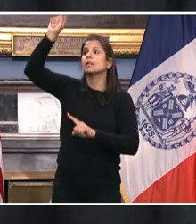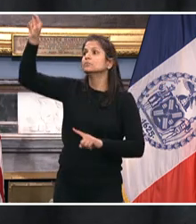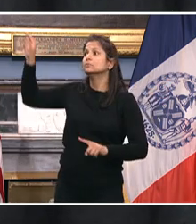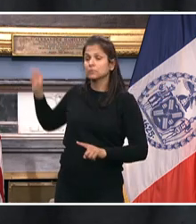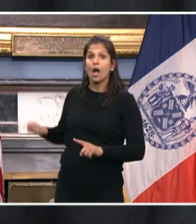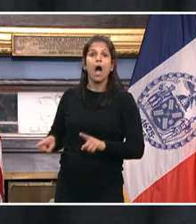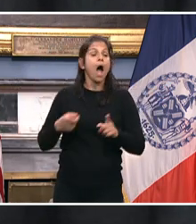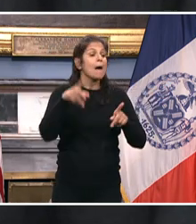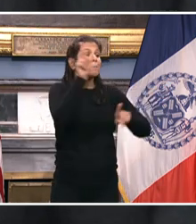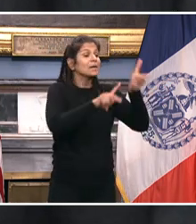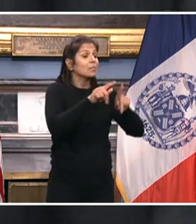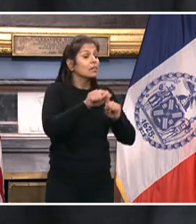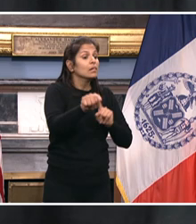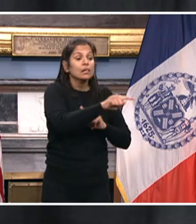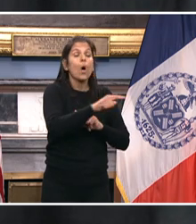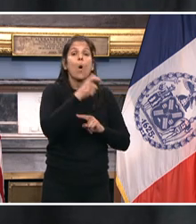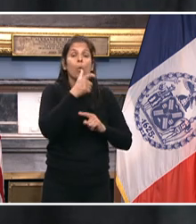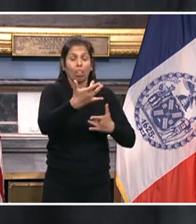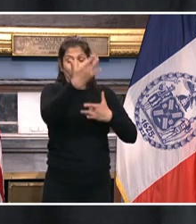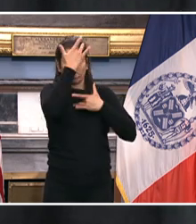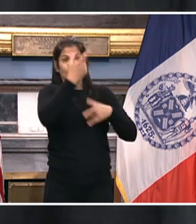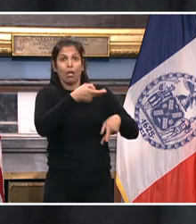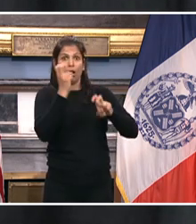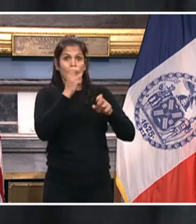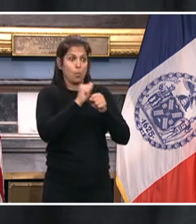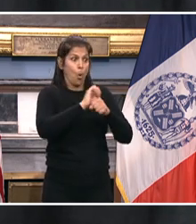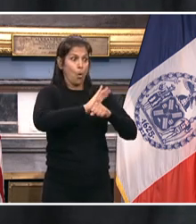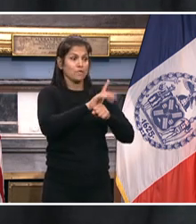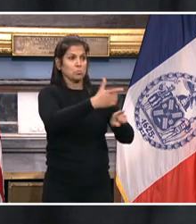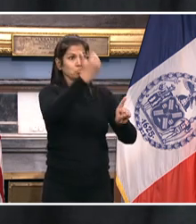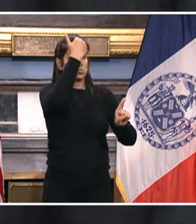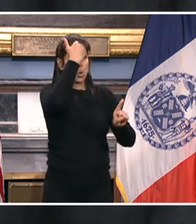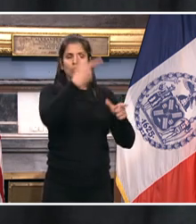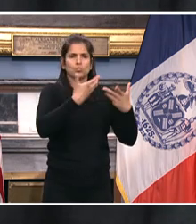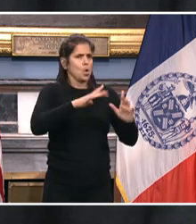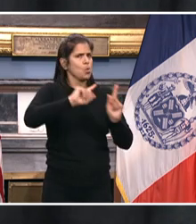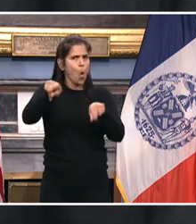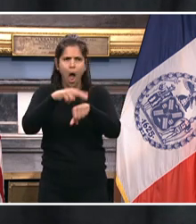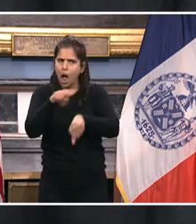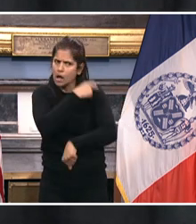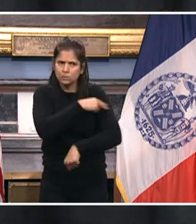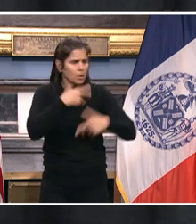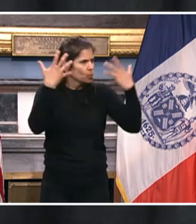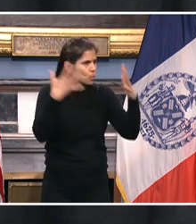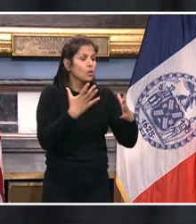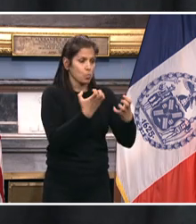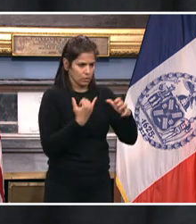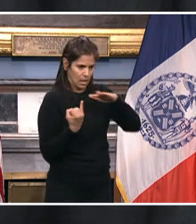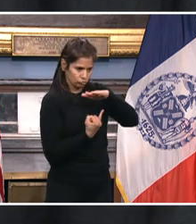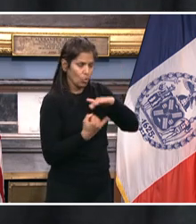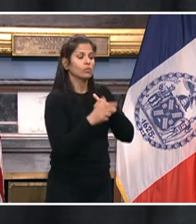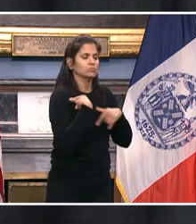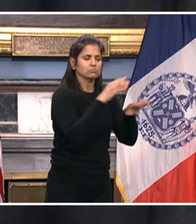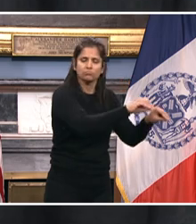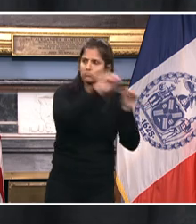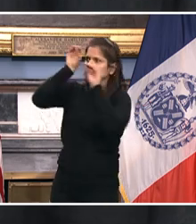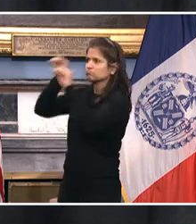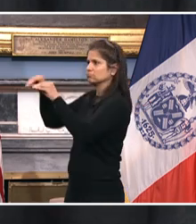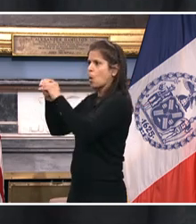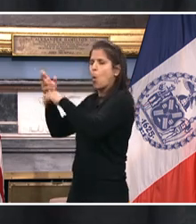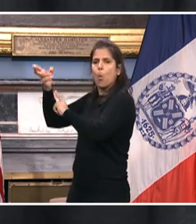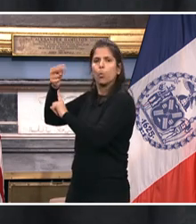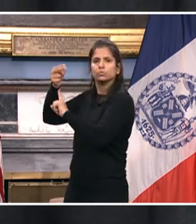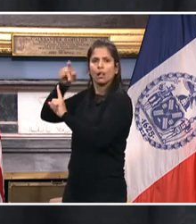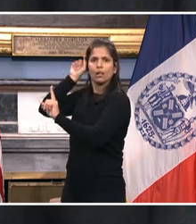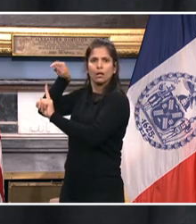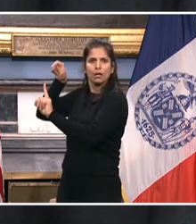sure weeks away from that kind of moment in this, hopefully in a trajectory towards a